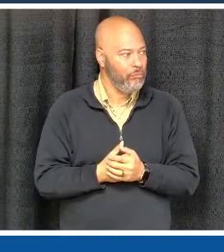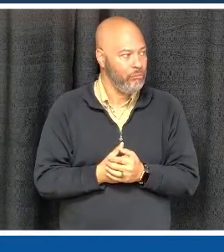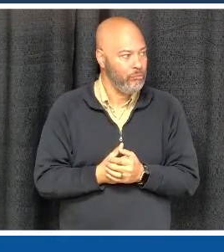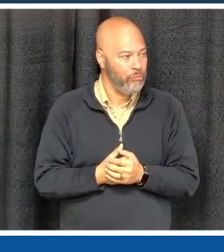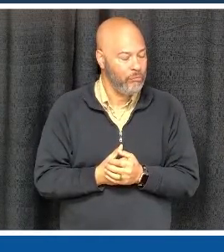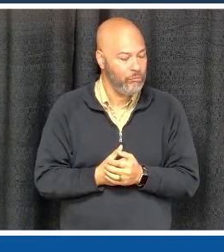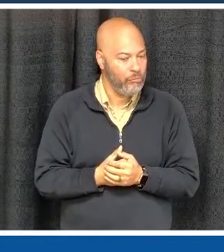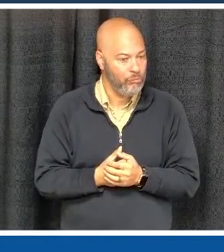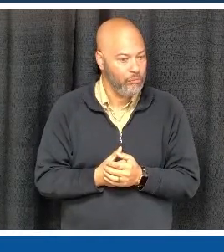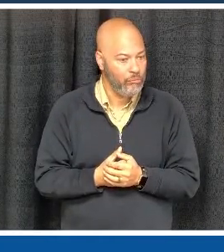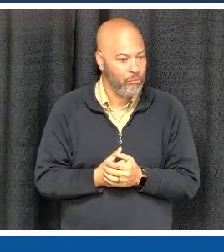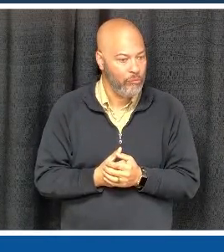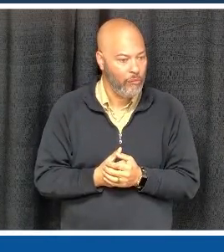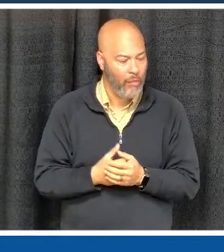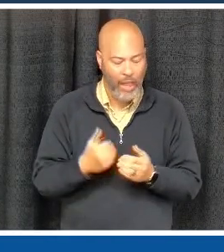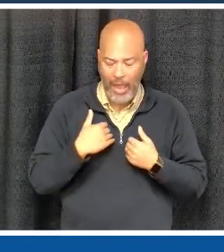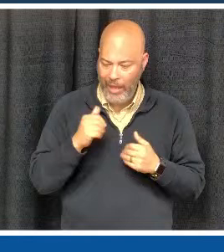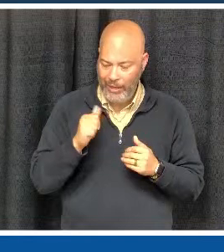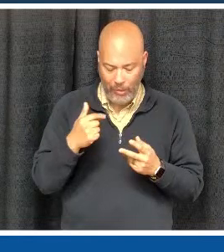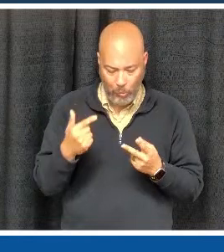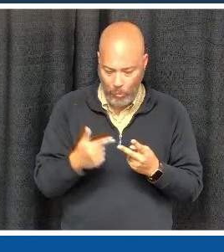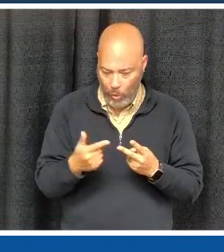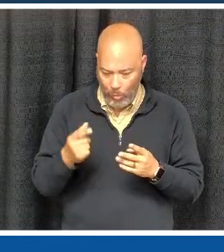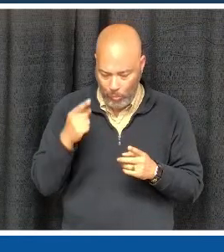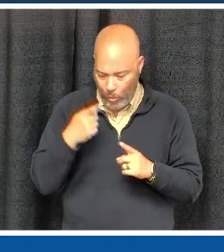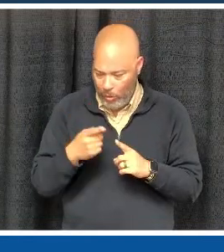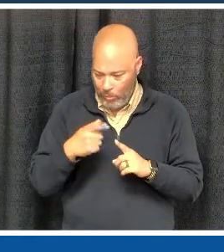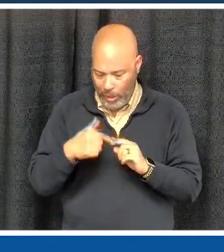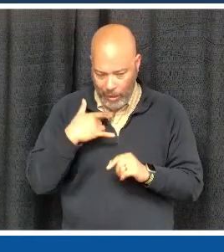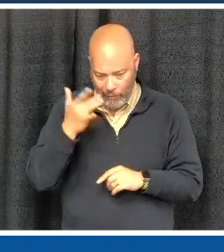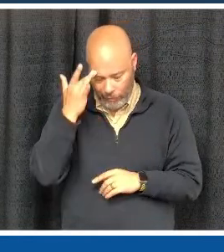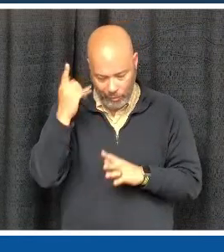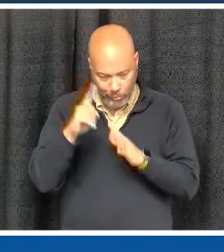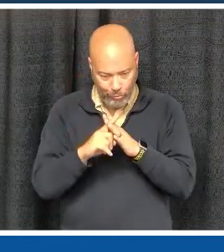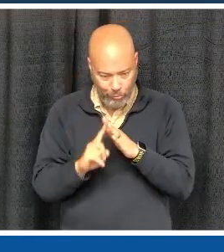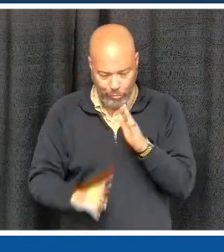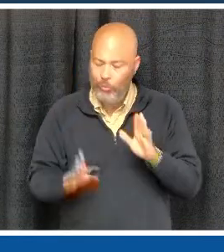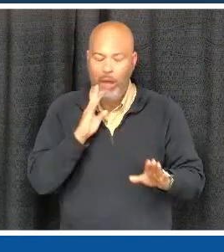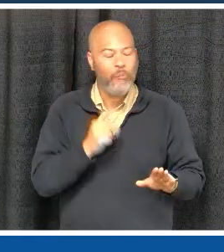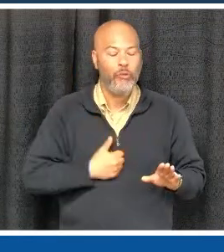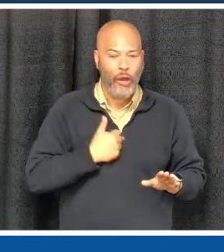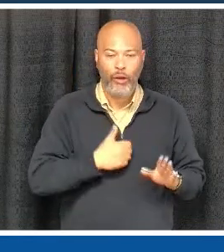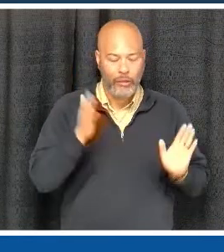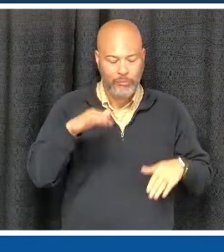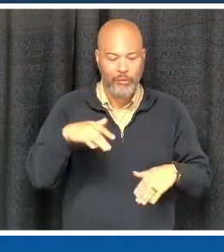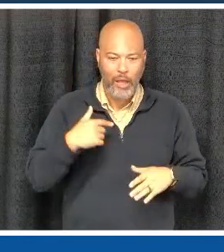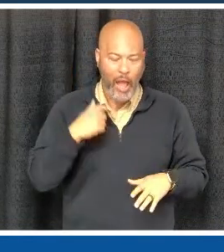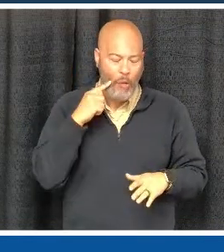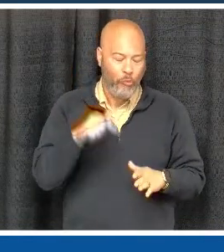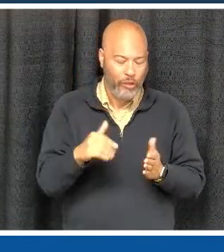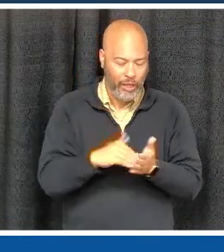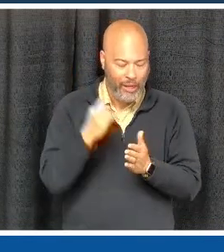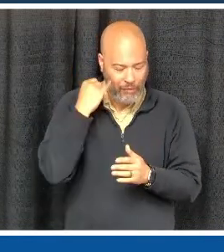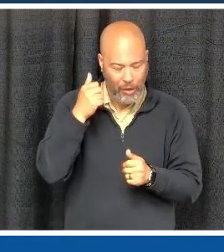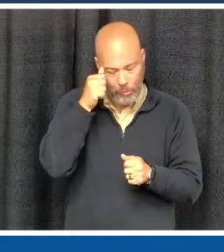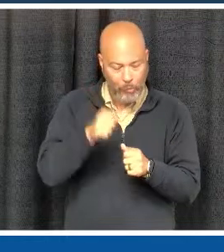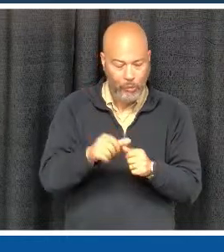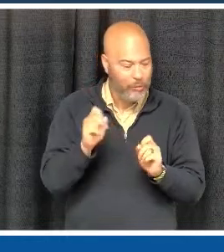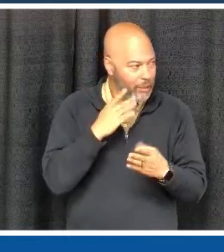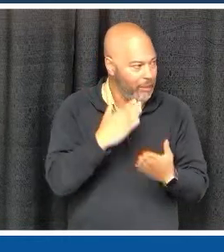I had another point, but I forgot it. I'm sorry. I'll push the button again if I remember.